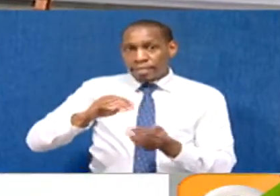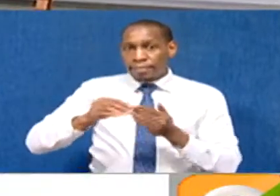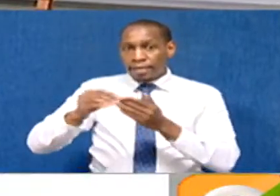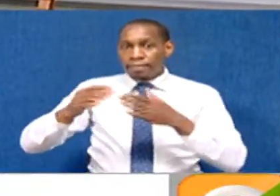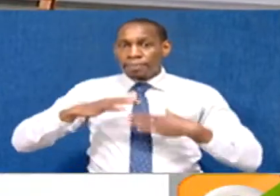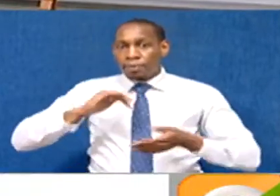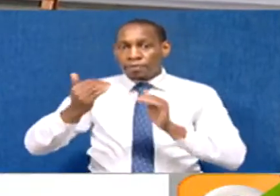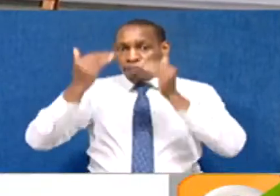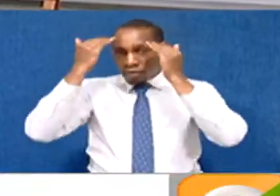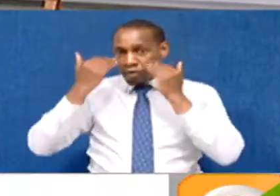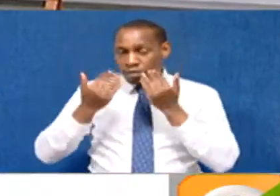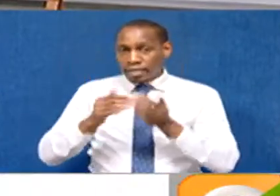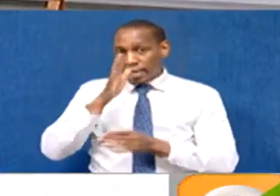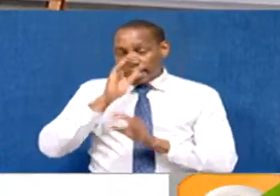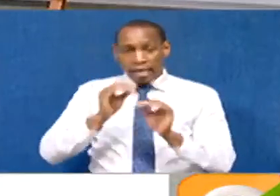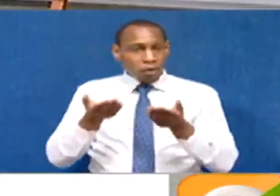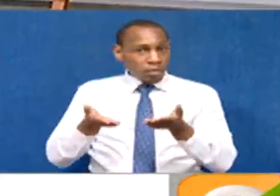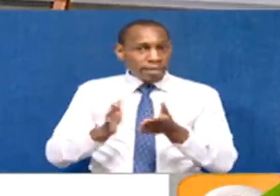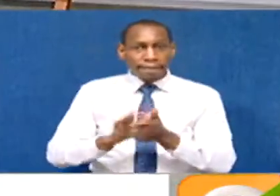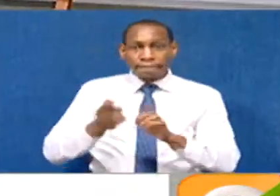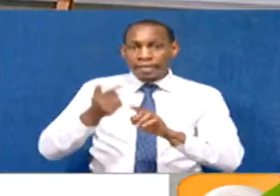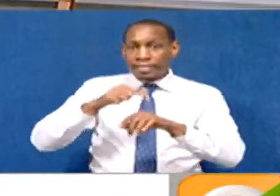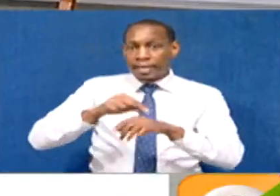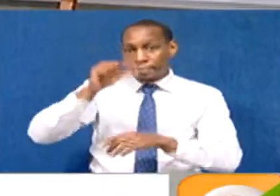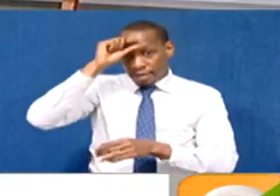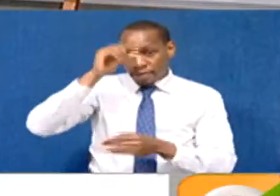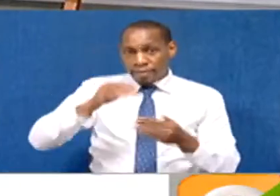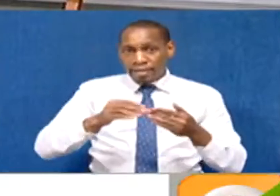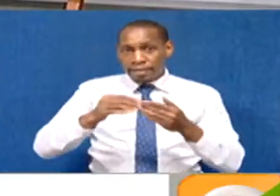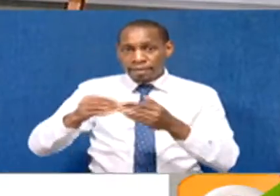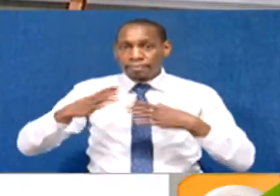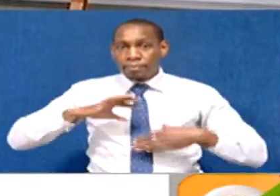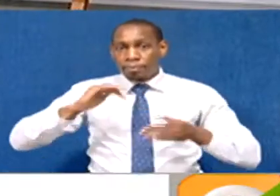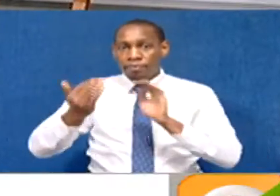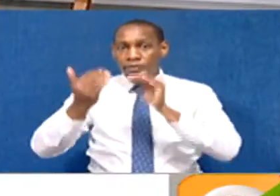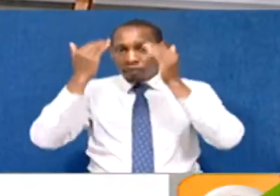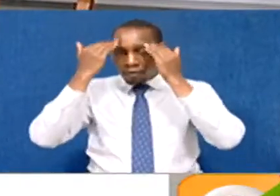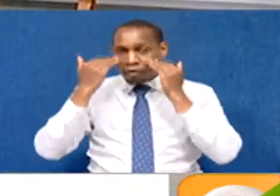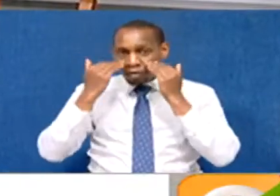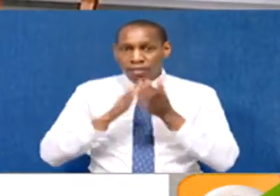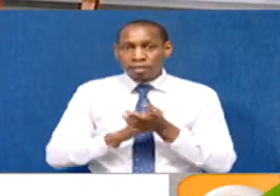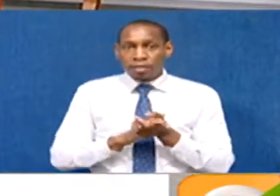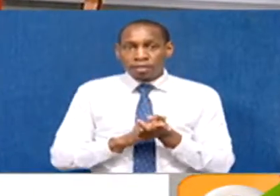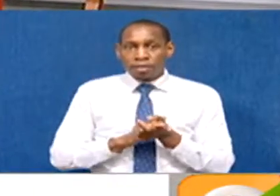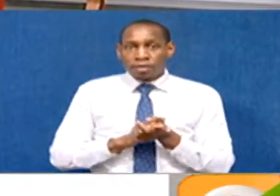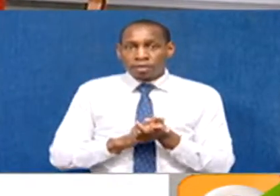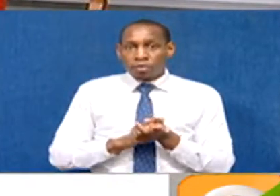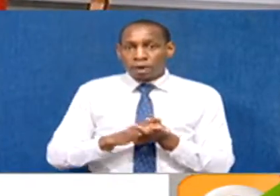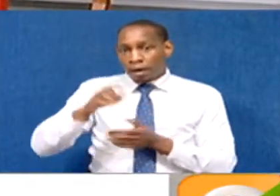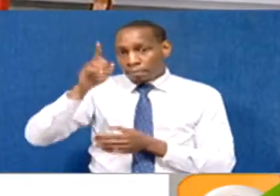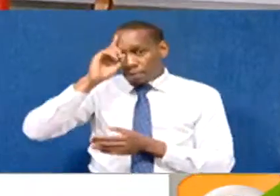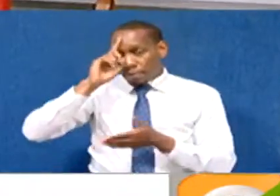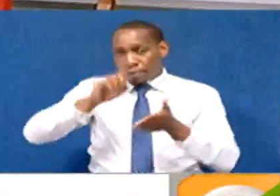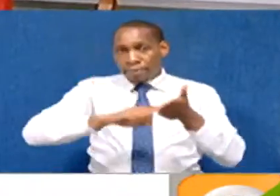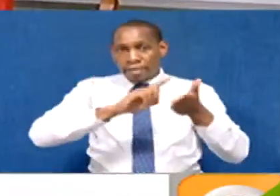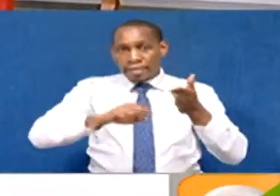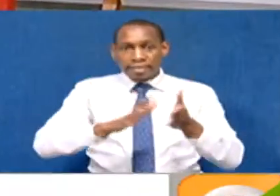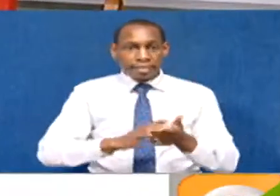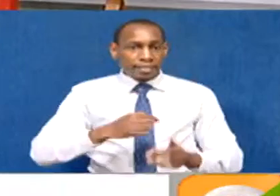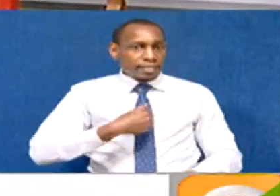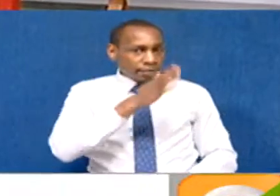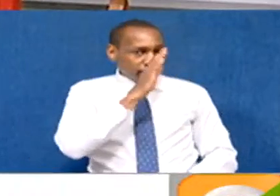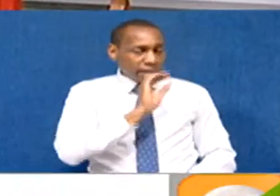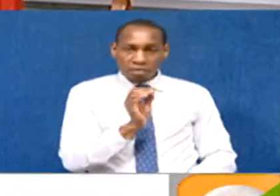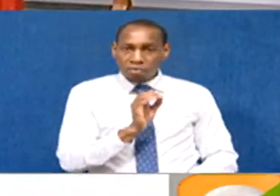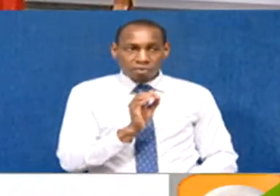don't lie here. Is it the first time a government has taken people to court on trumped up charges? Is it the first time? I'm not lying